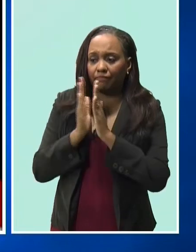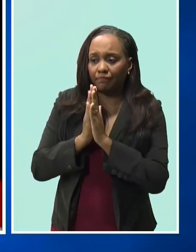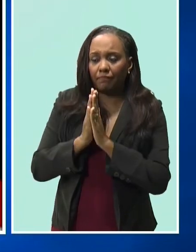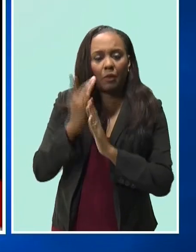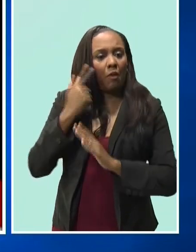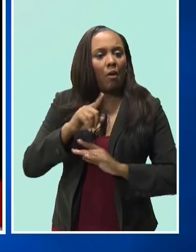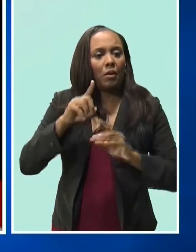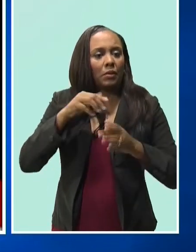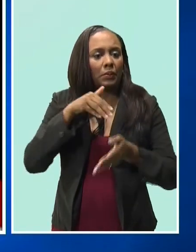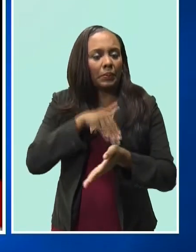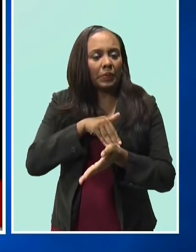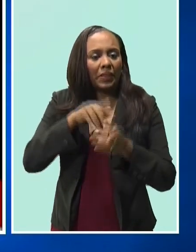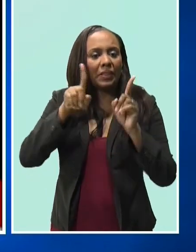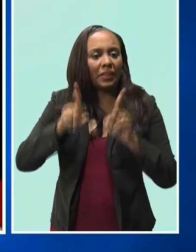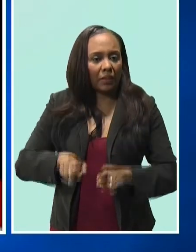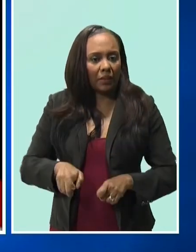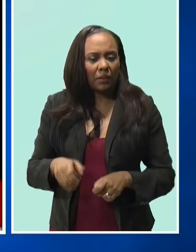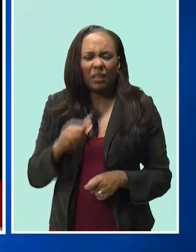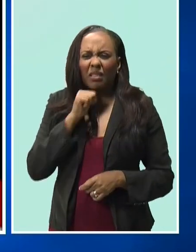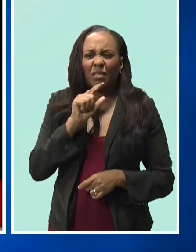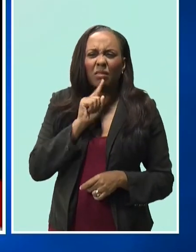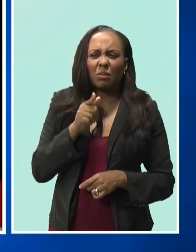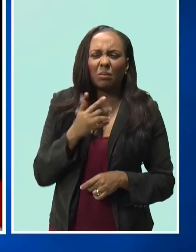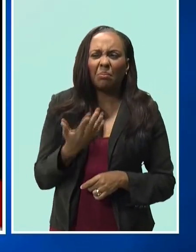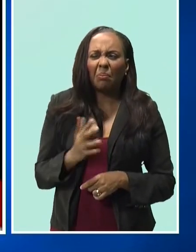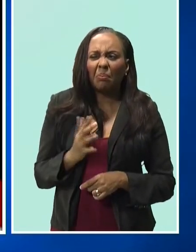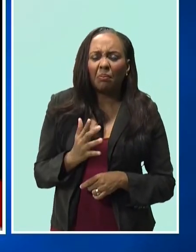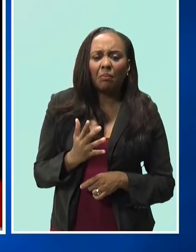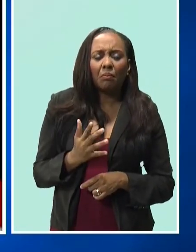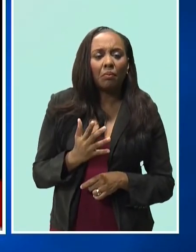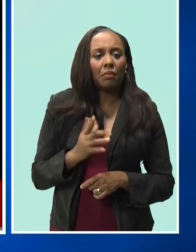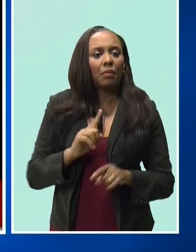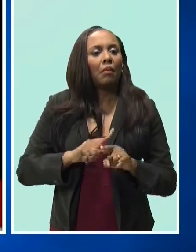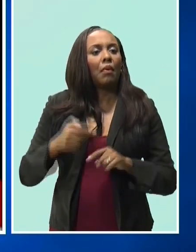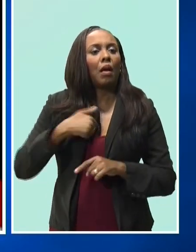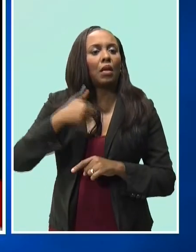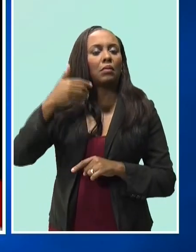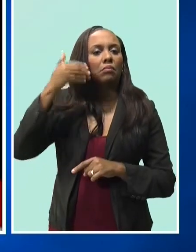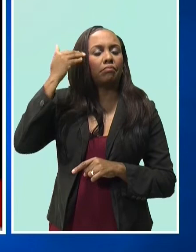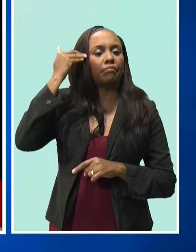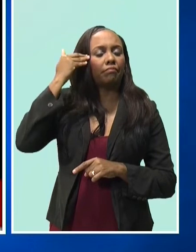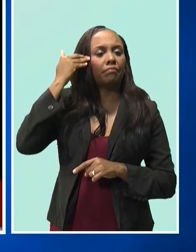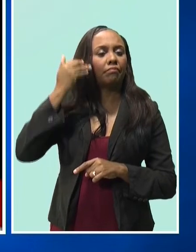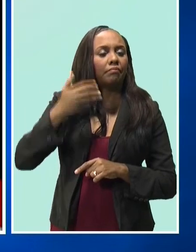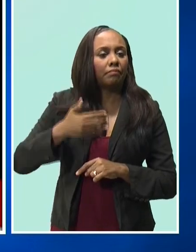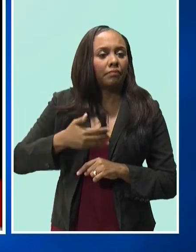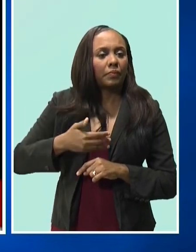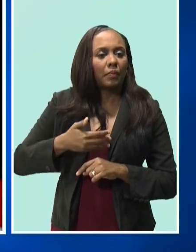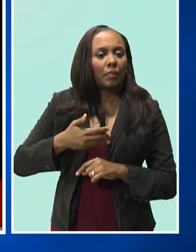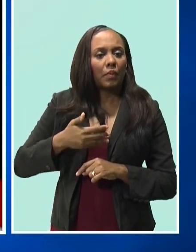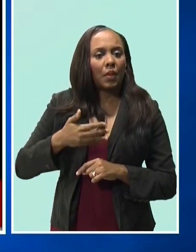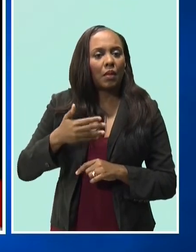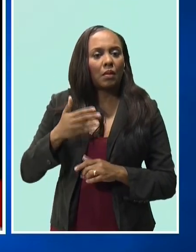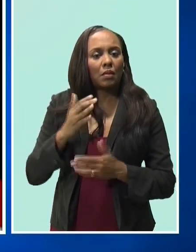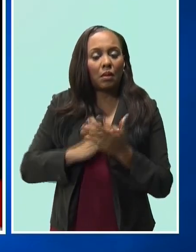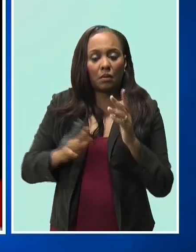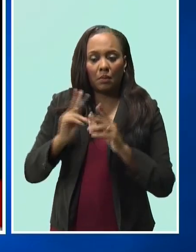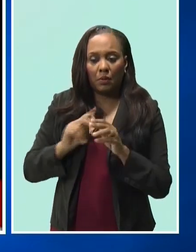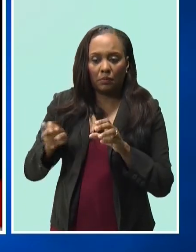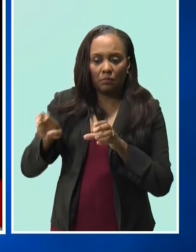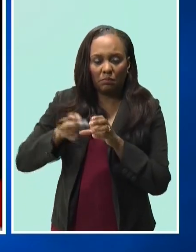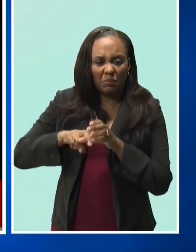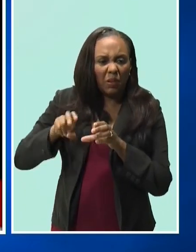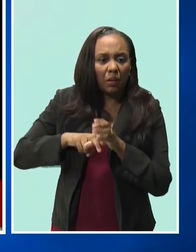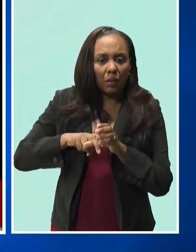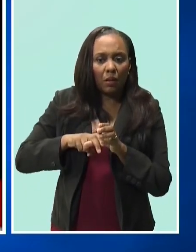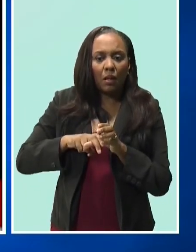that is at this point in time. What I have learned at least an hour ago is that some of the passengers were already on